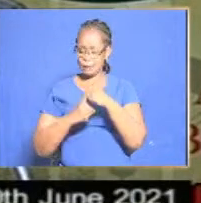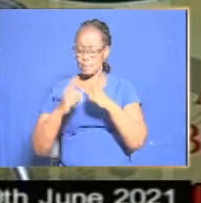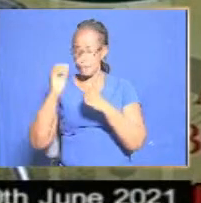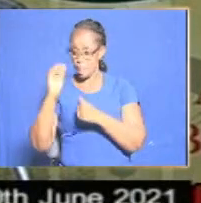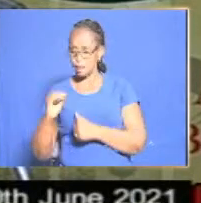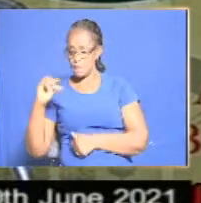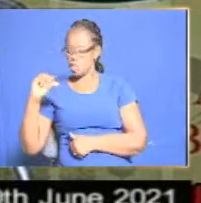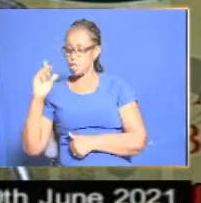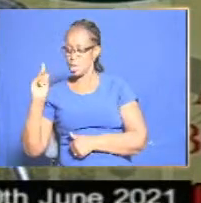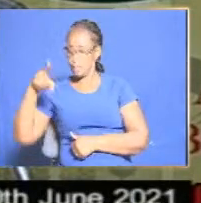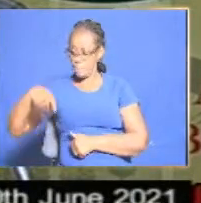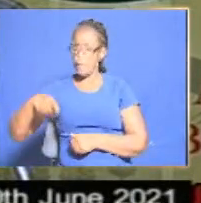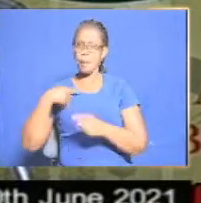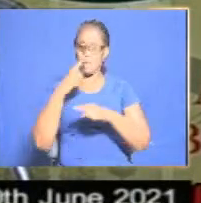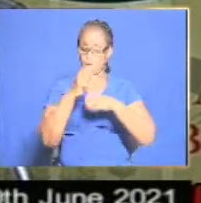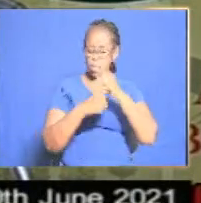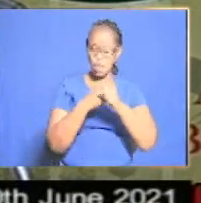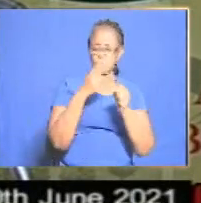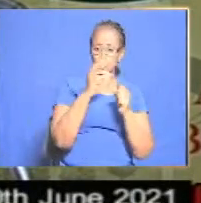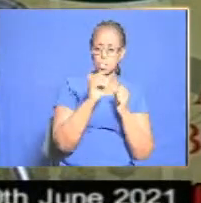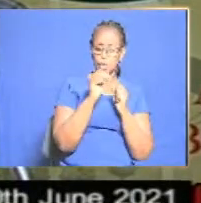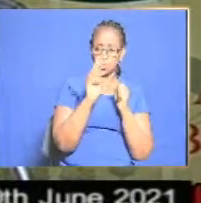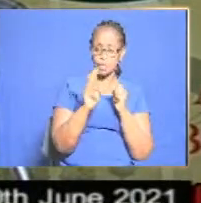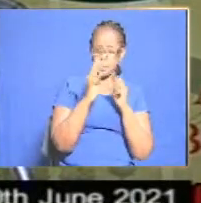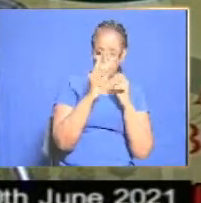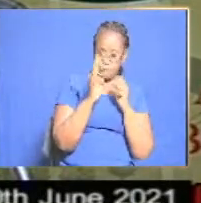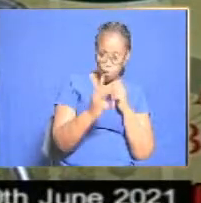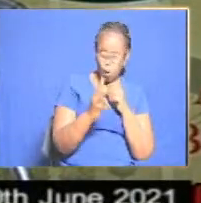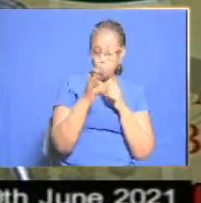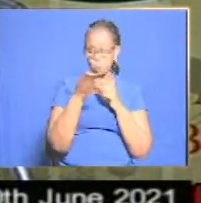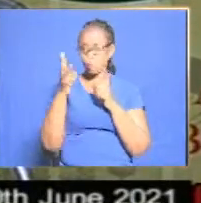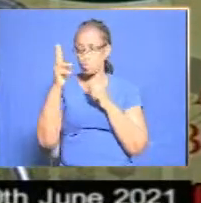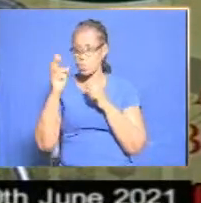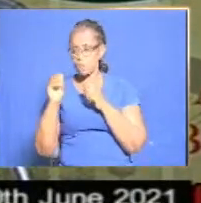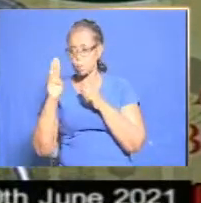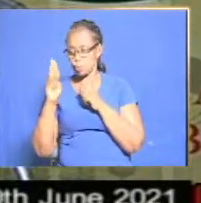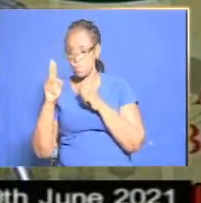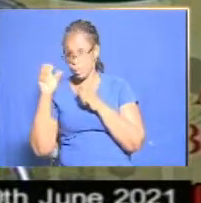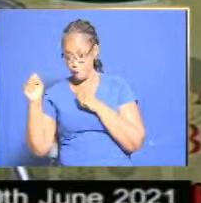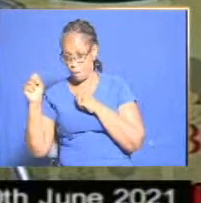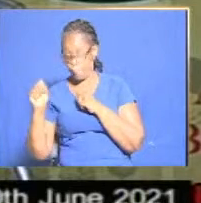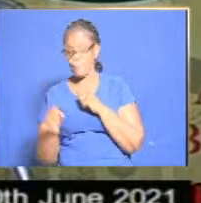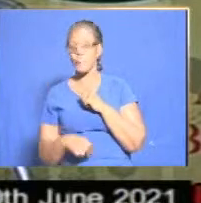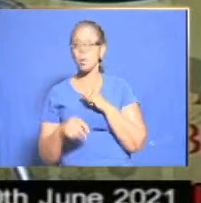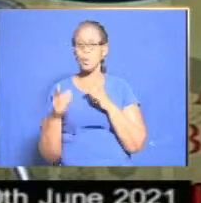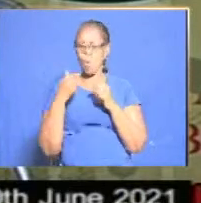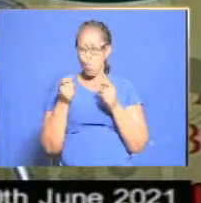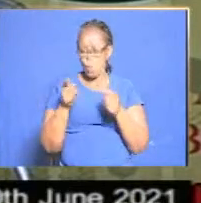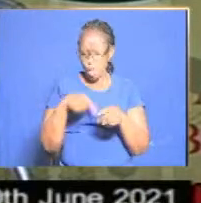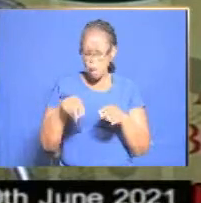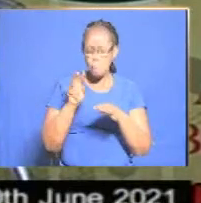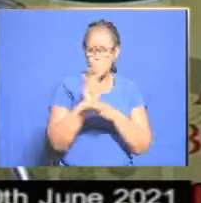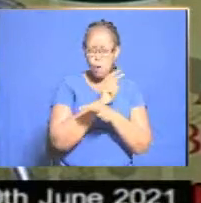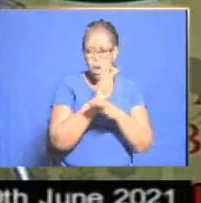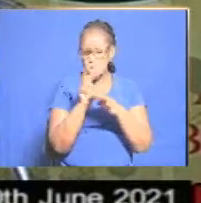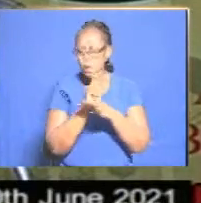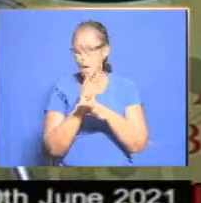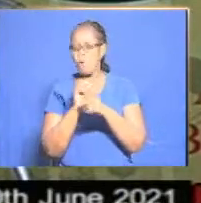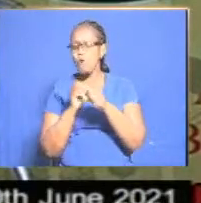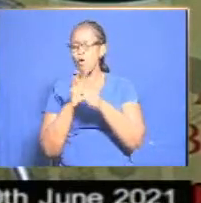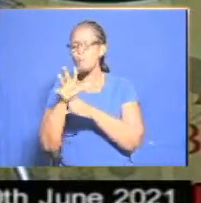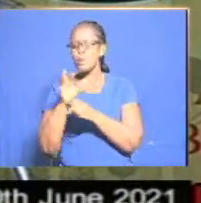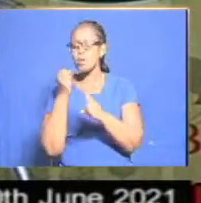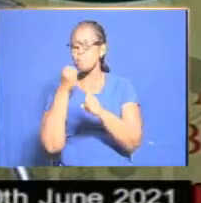the year 2024-25. In this respect, we shall closely monitor the impact of COVID-19 to the